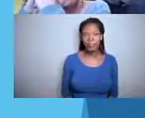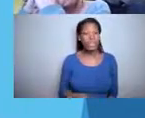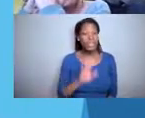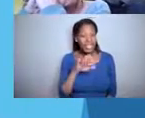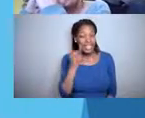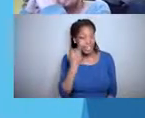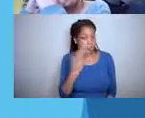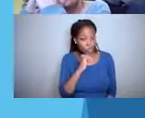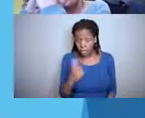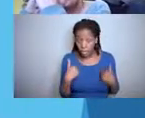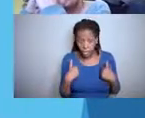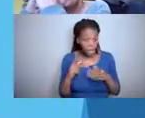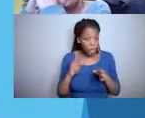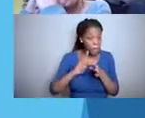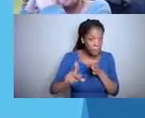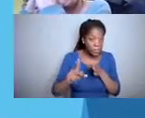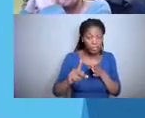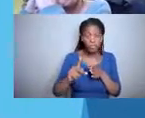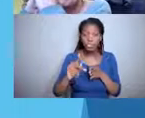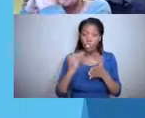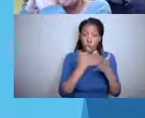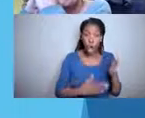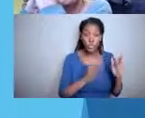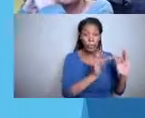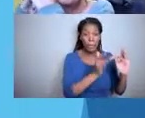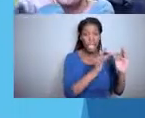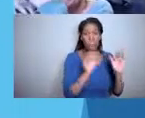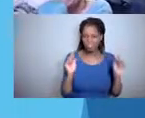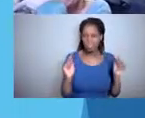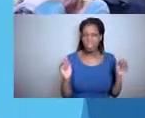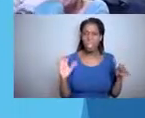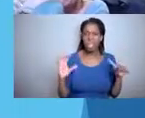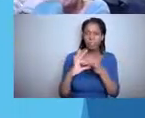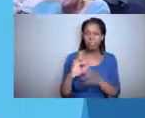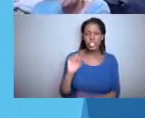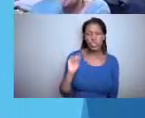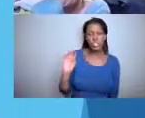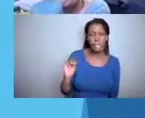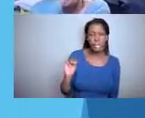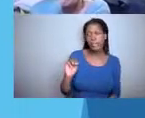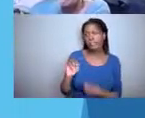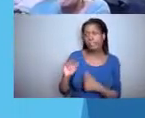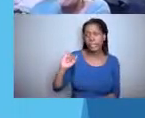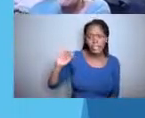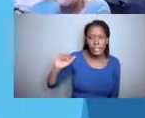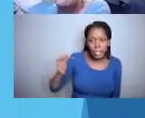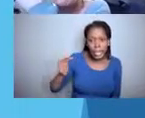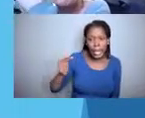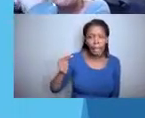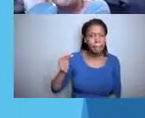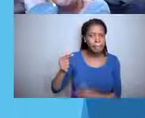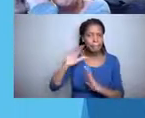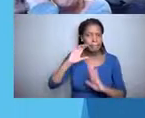website you can link your social media i know many artists um use instagram for that which is great um